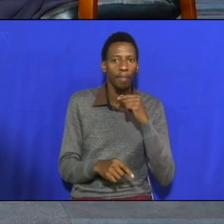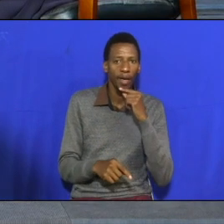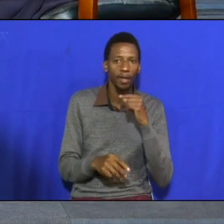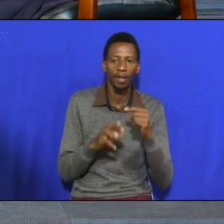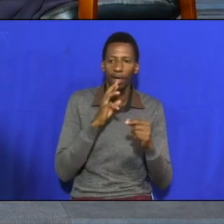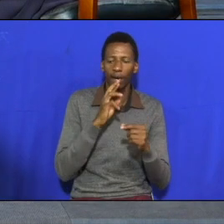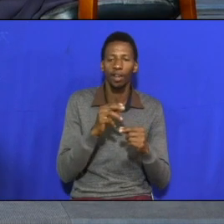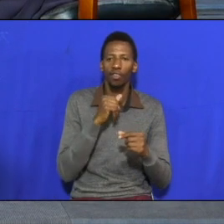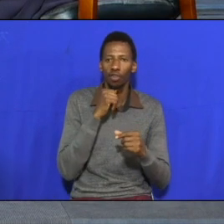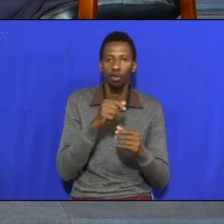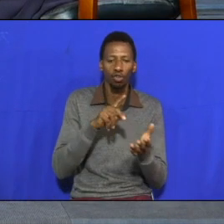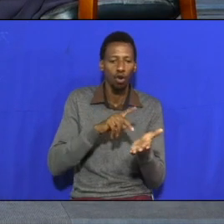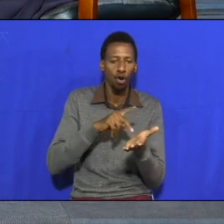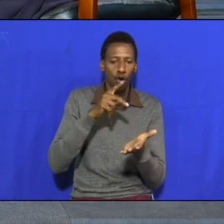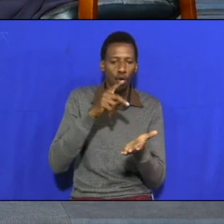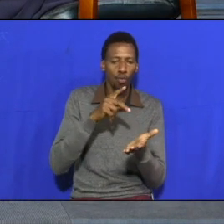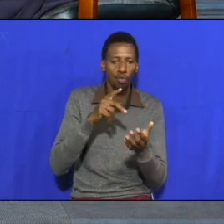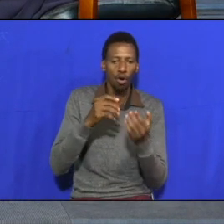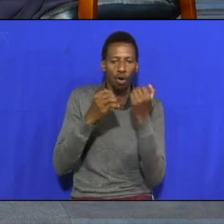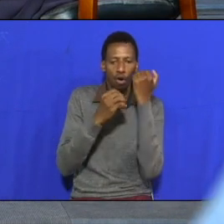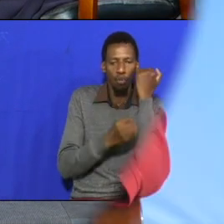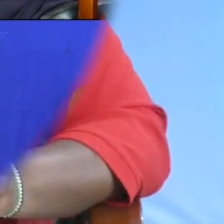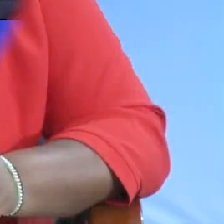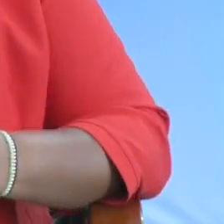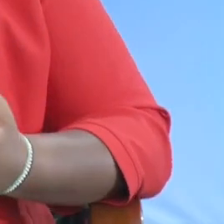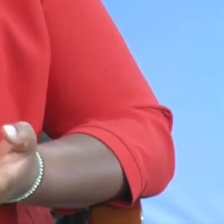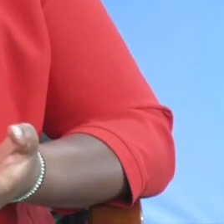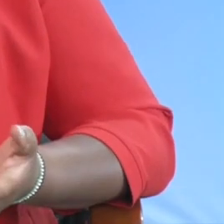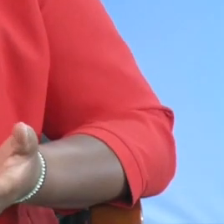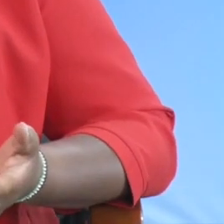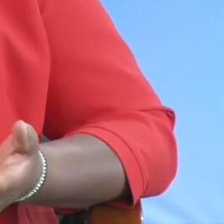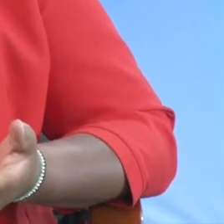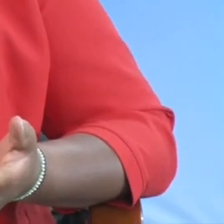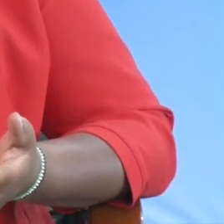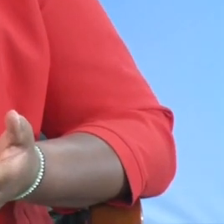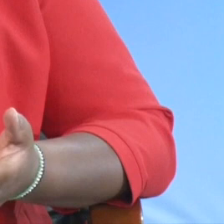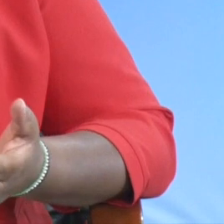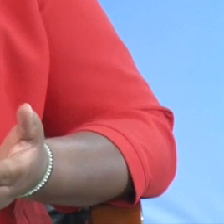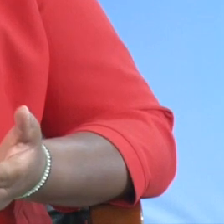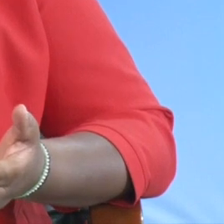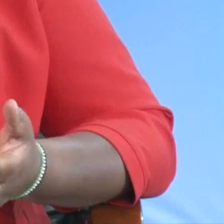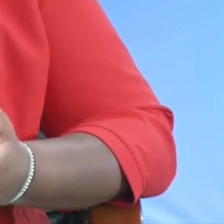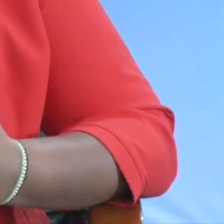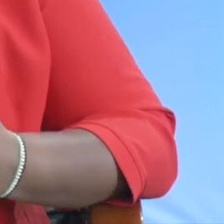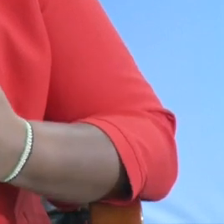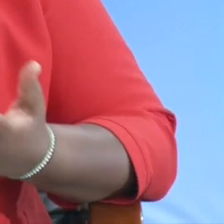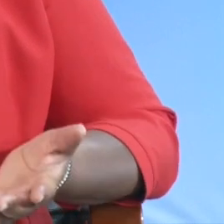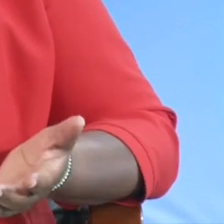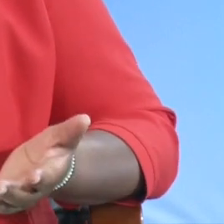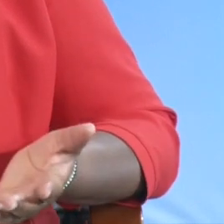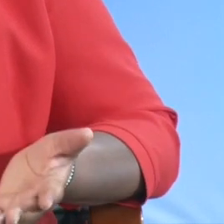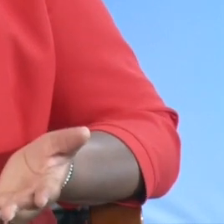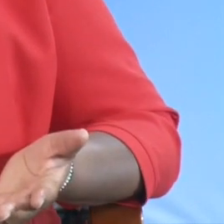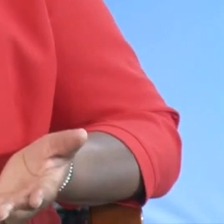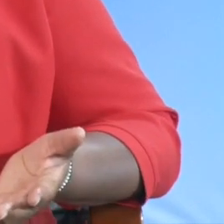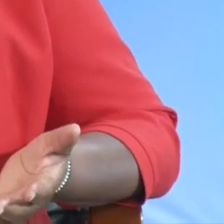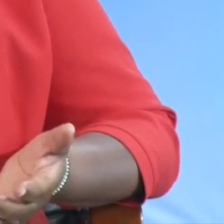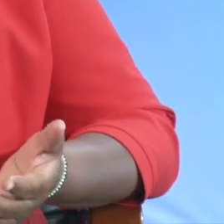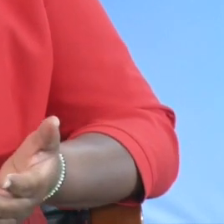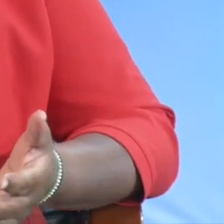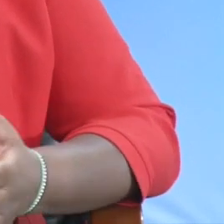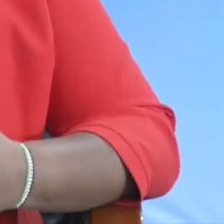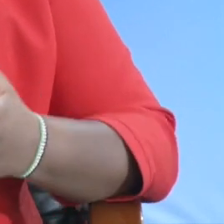Not Poverty Eradication Project for Lazy Women. When I was growing up, if somebody got so rich in my